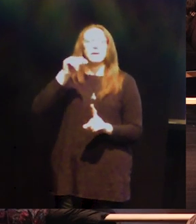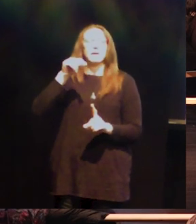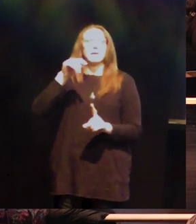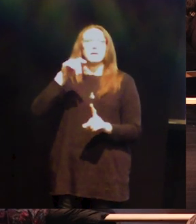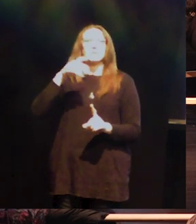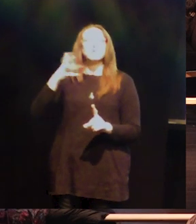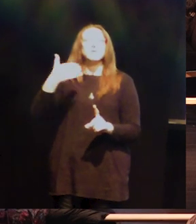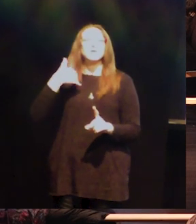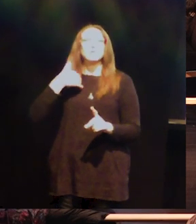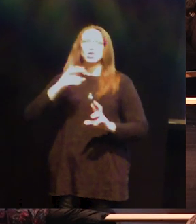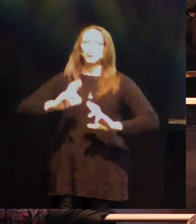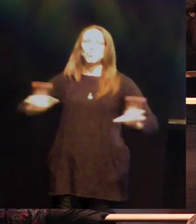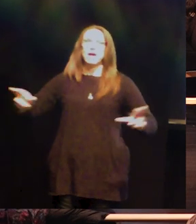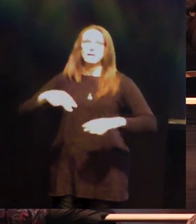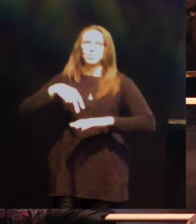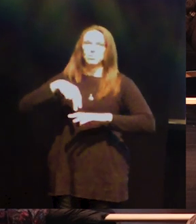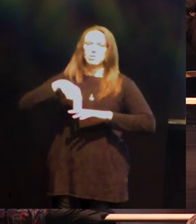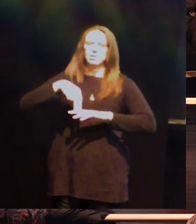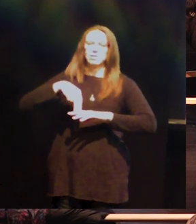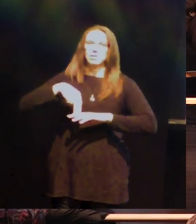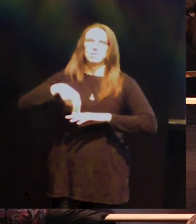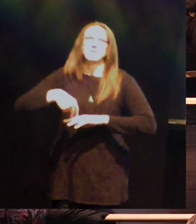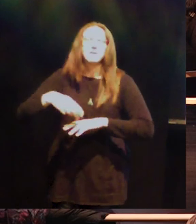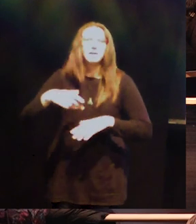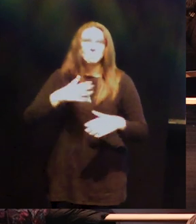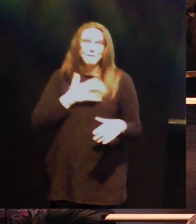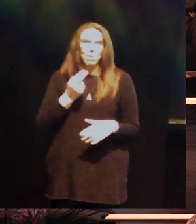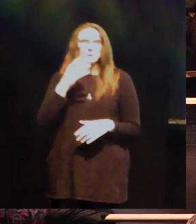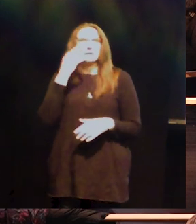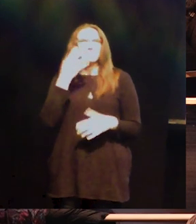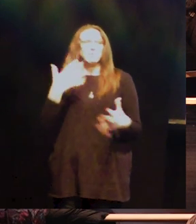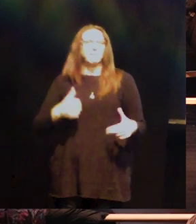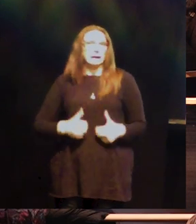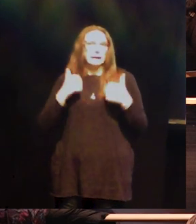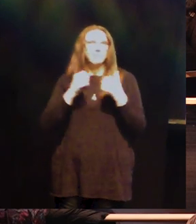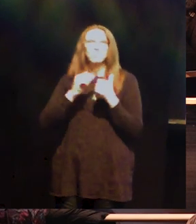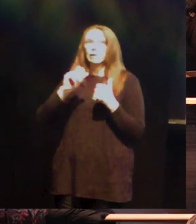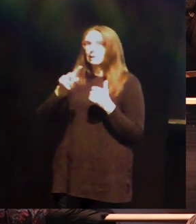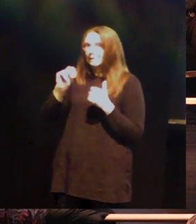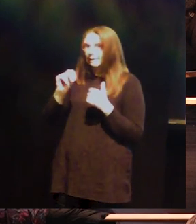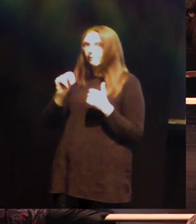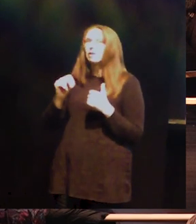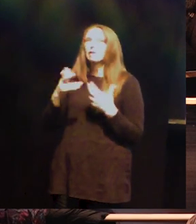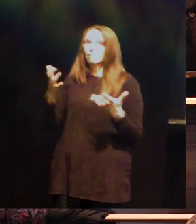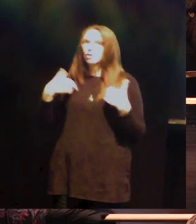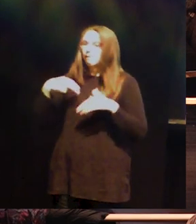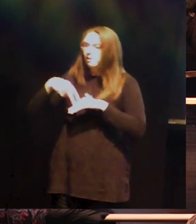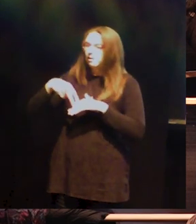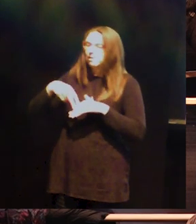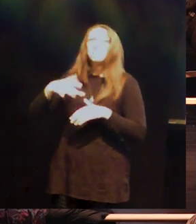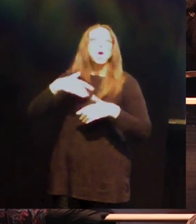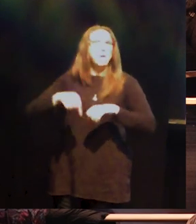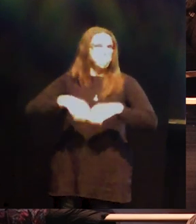that purge, you know, and I can say from experience, having lived with Steven and having the perch and getting my heart